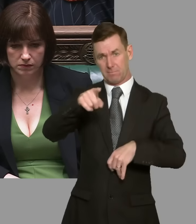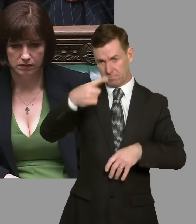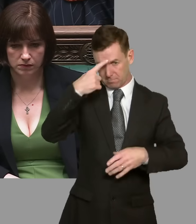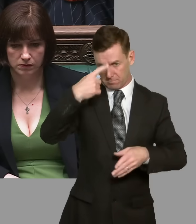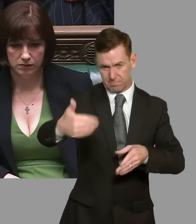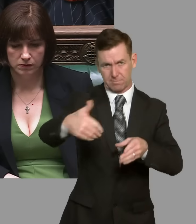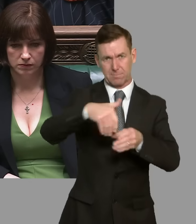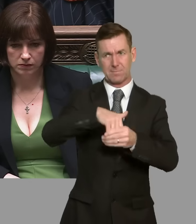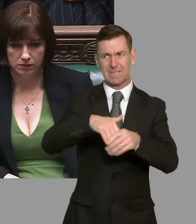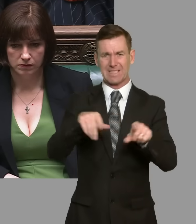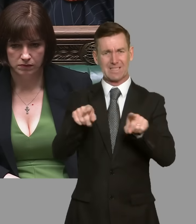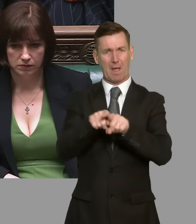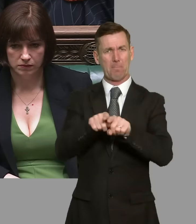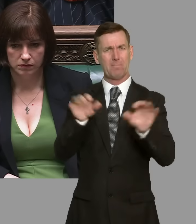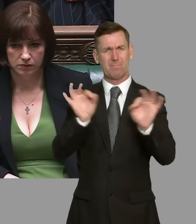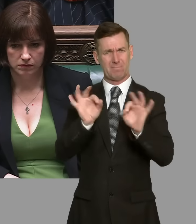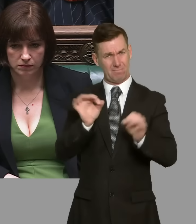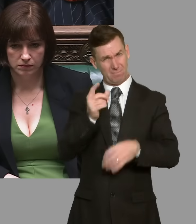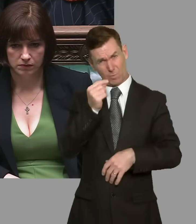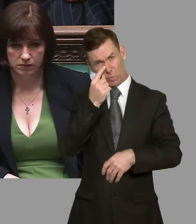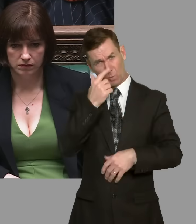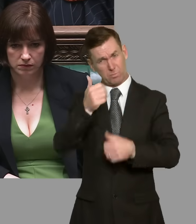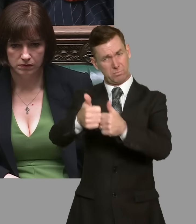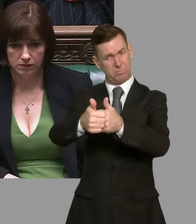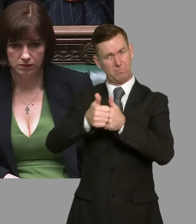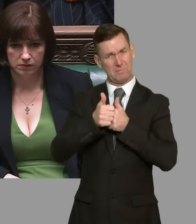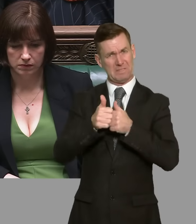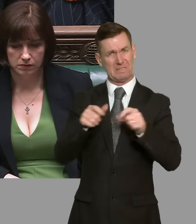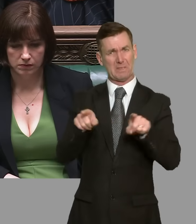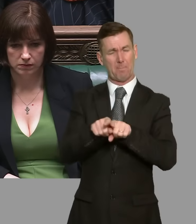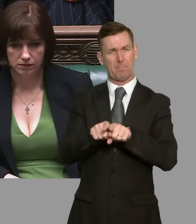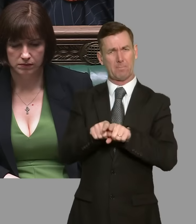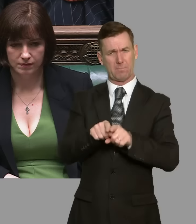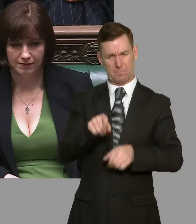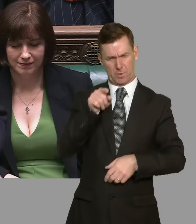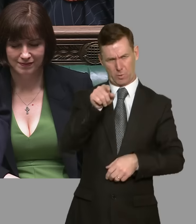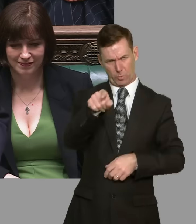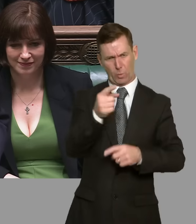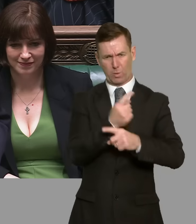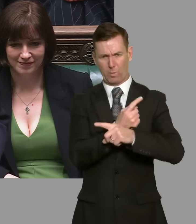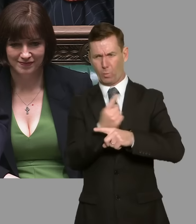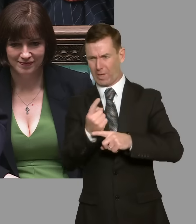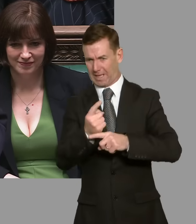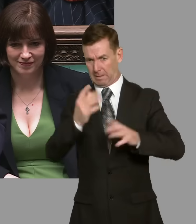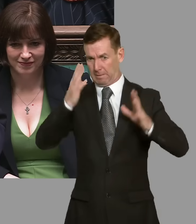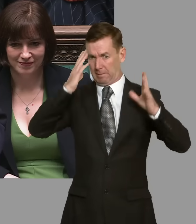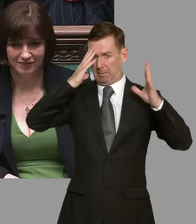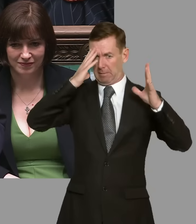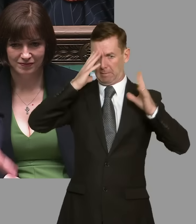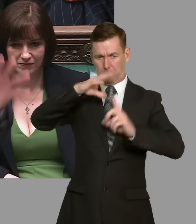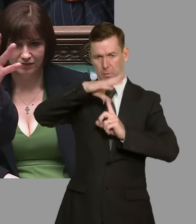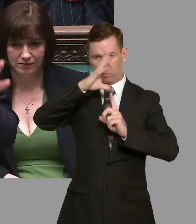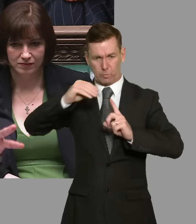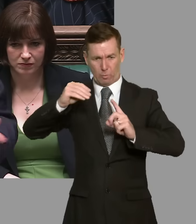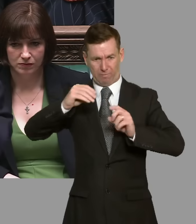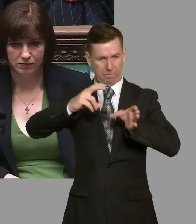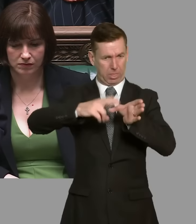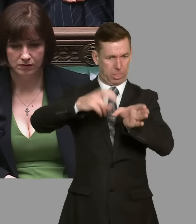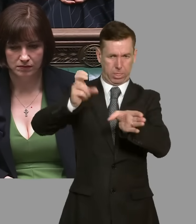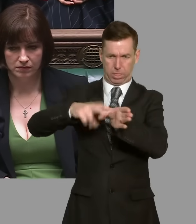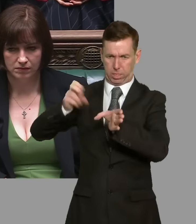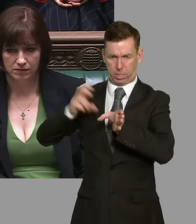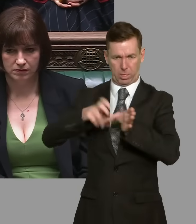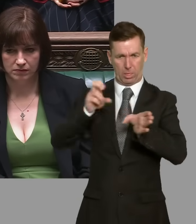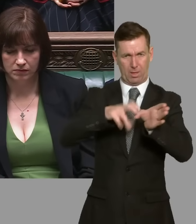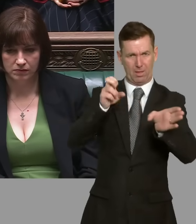House. She spent the week trying to hold together what's left of the Tory party. And she says I should learn from her. She has no